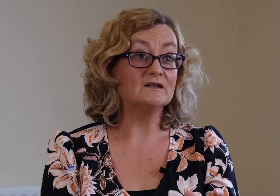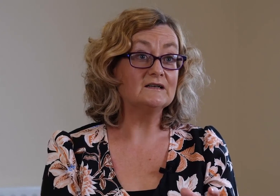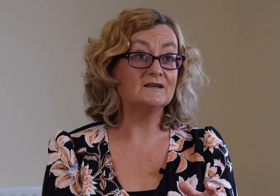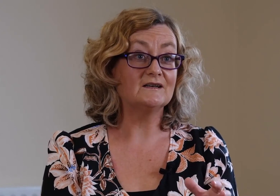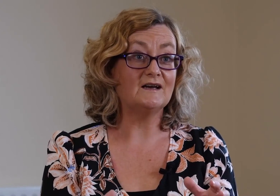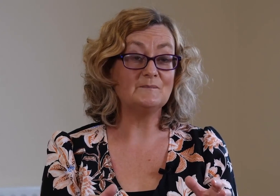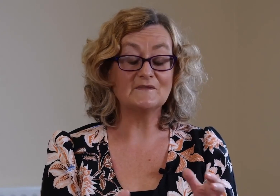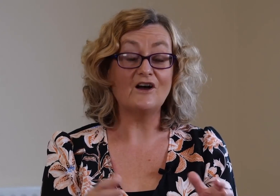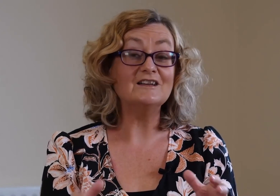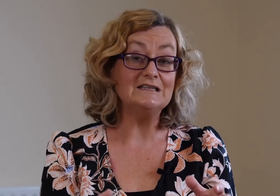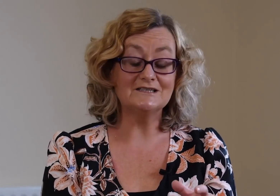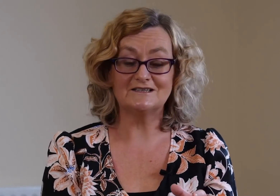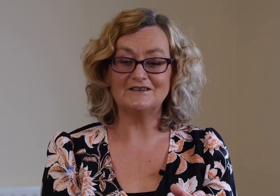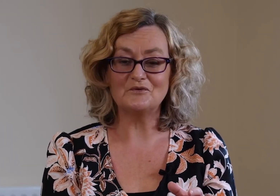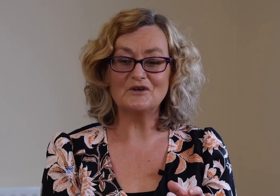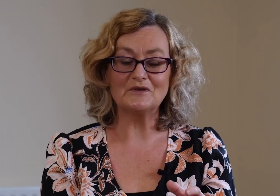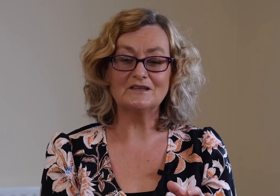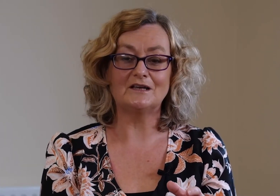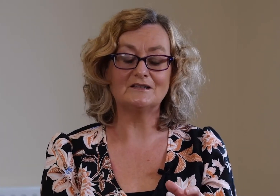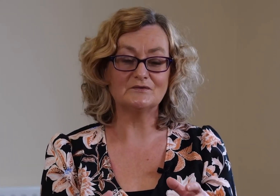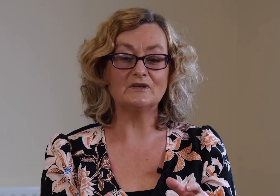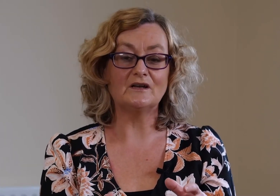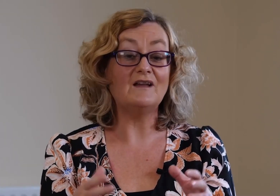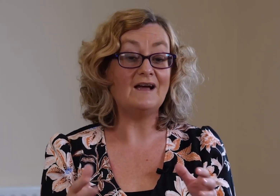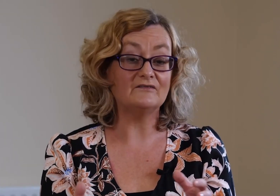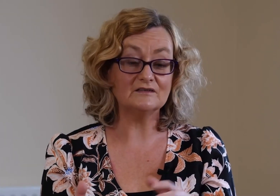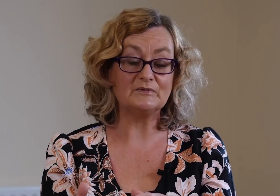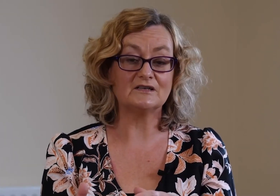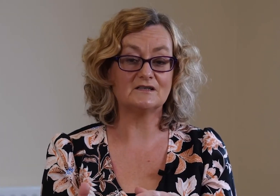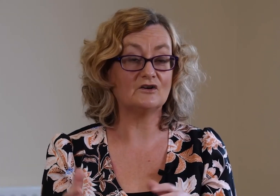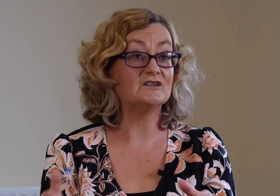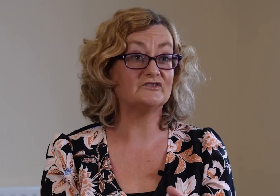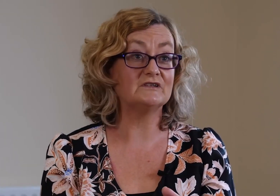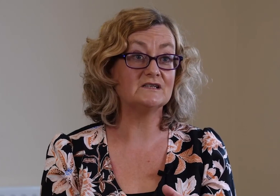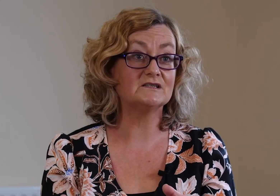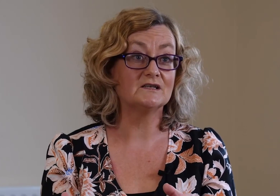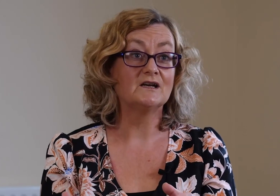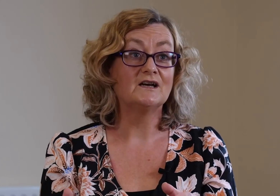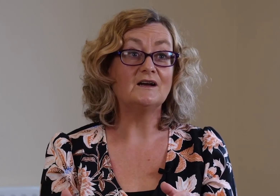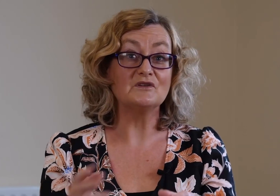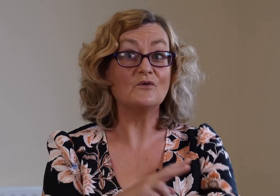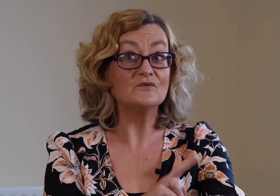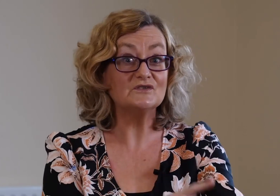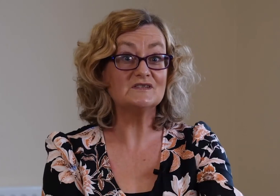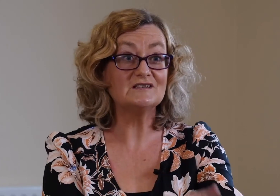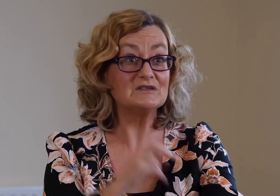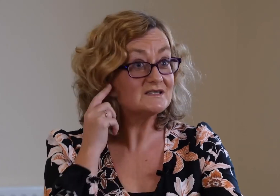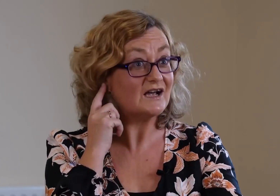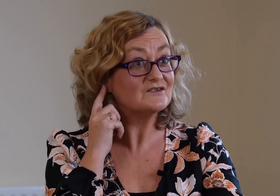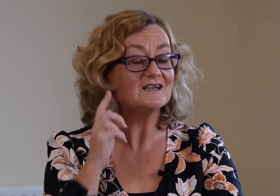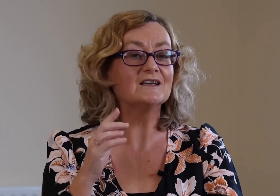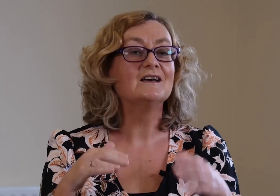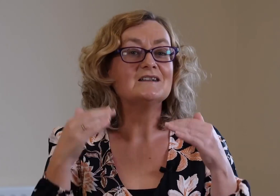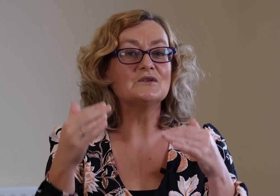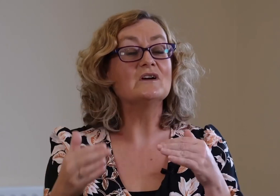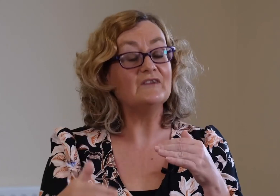amazing colleagues that I work with and we now laugh at it because I call it charades and we go, two syllables,